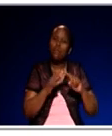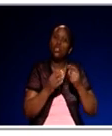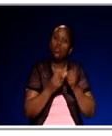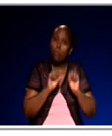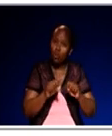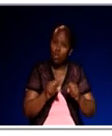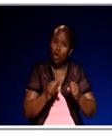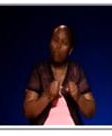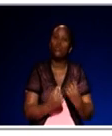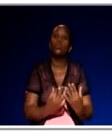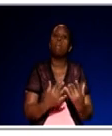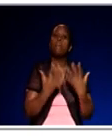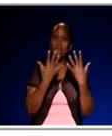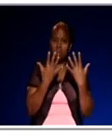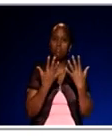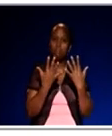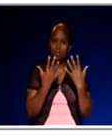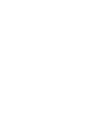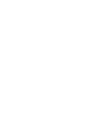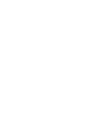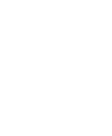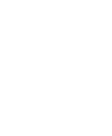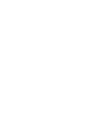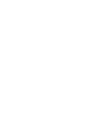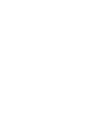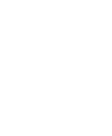of the chimney, they'll be able to produce a flame.